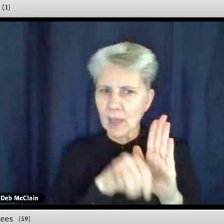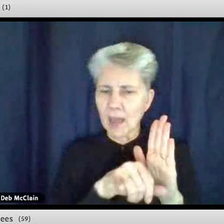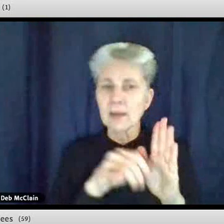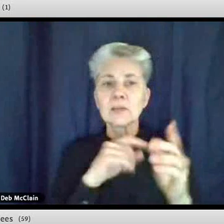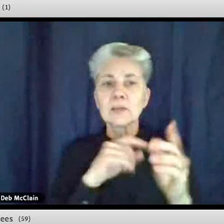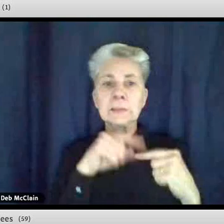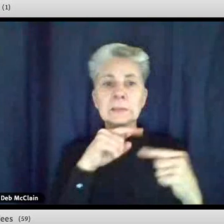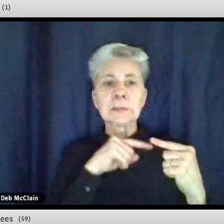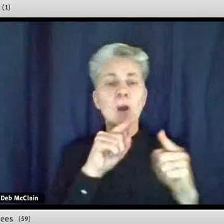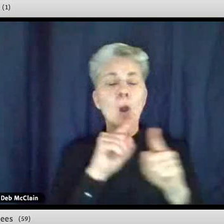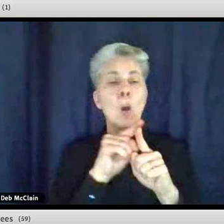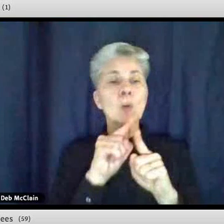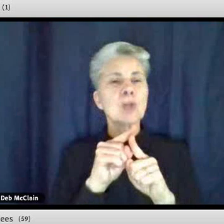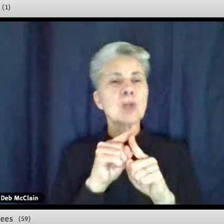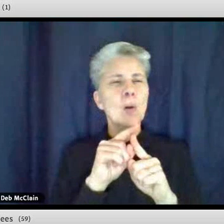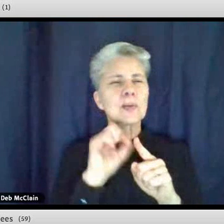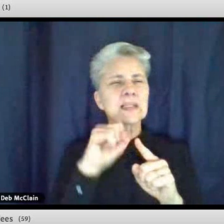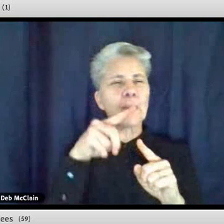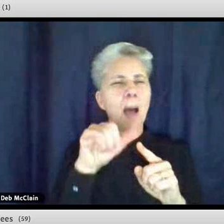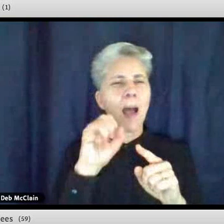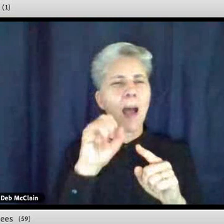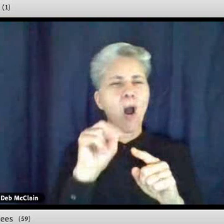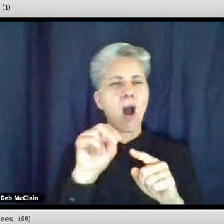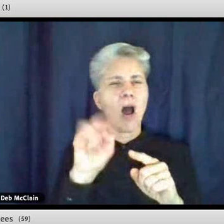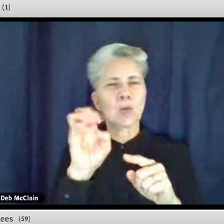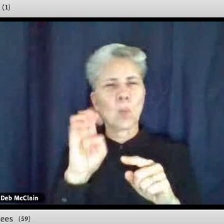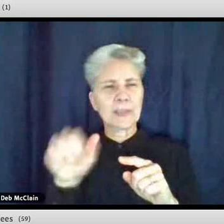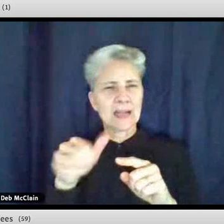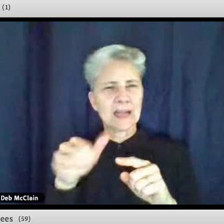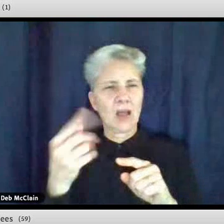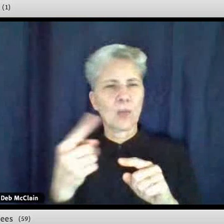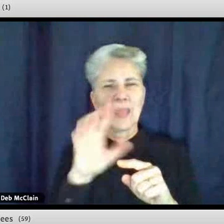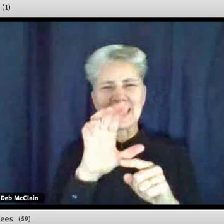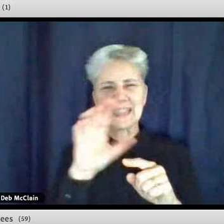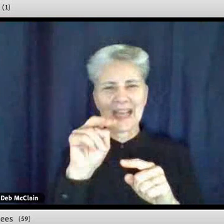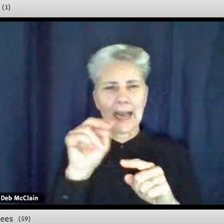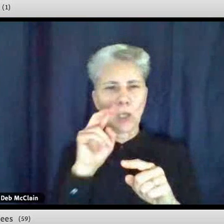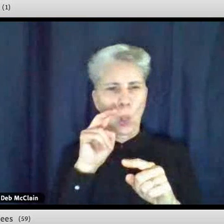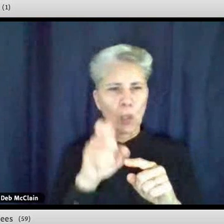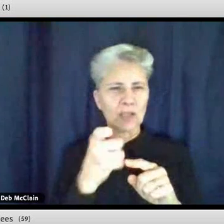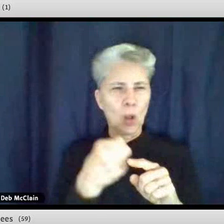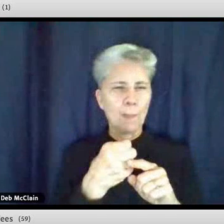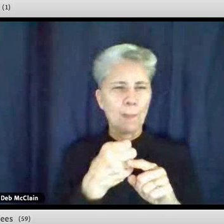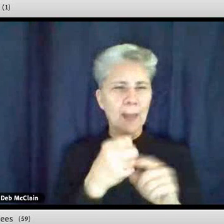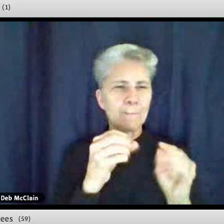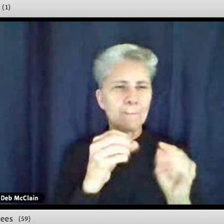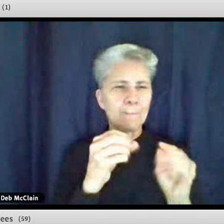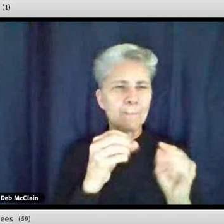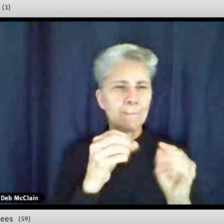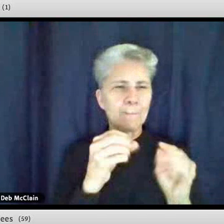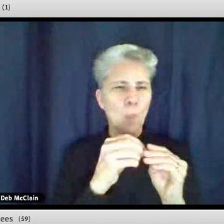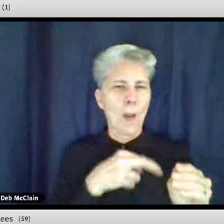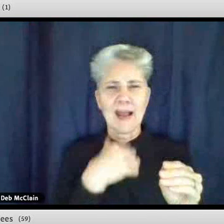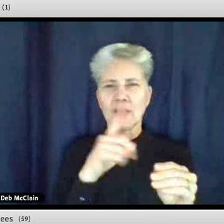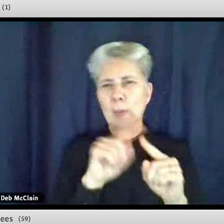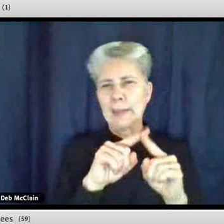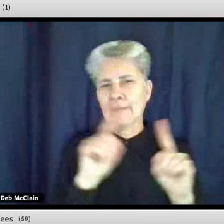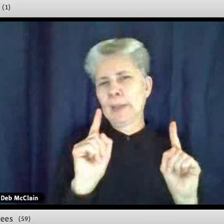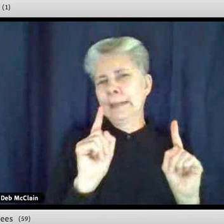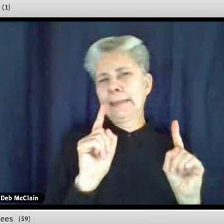and see who owns it and different things like that. Also, Spy on Web is another one. So this